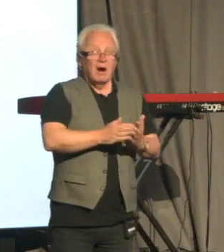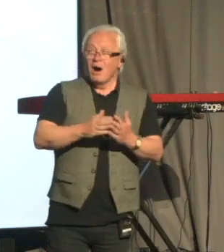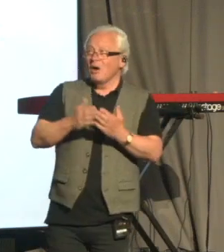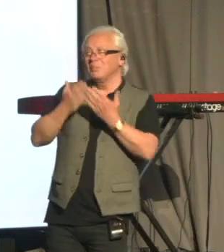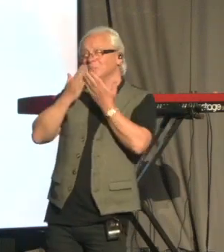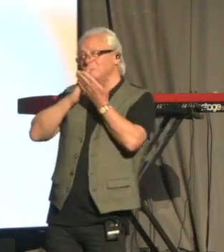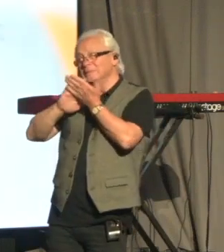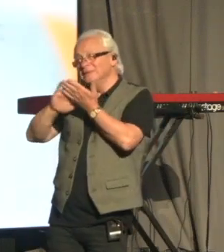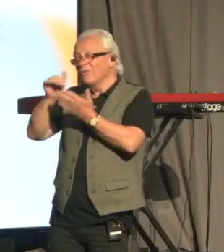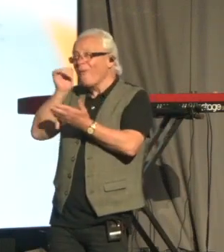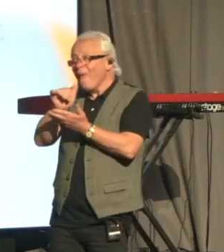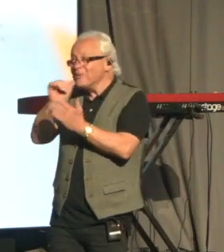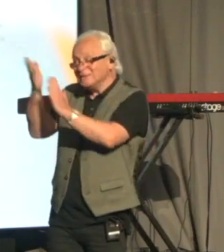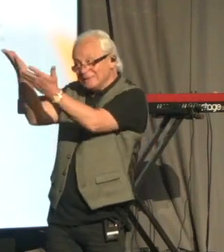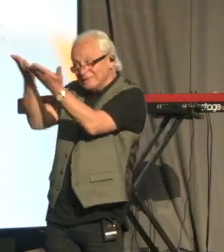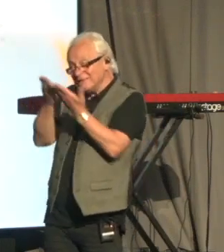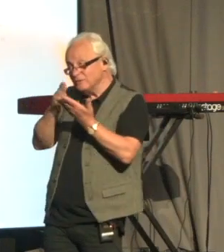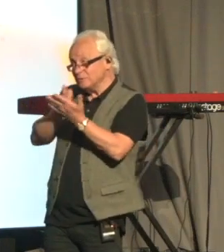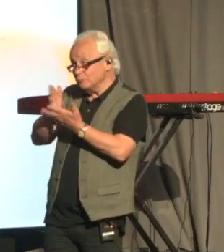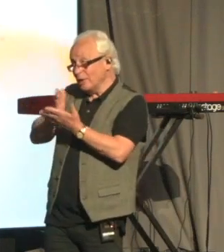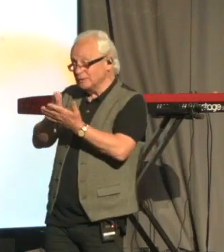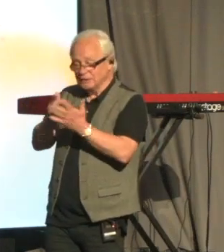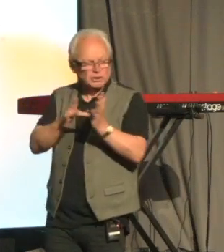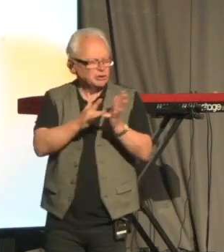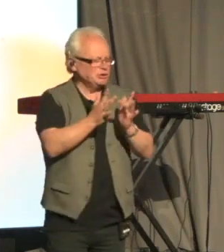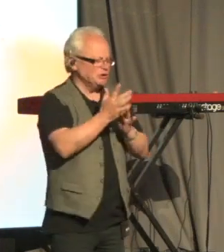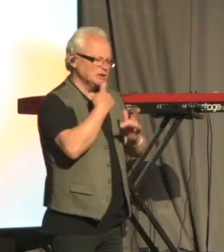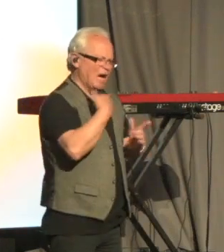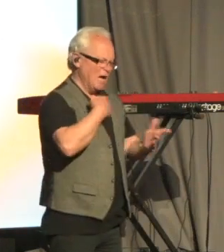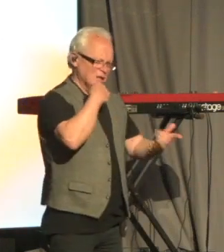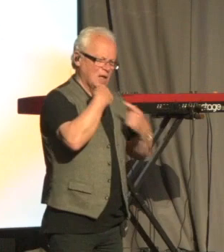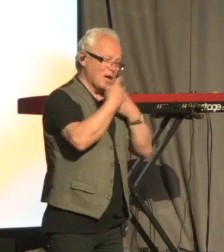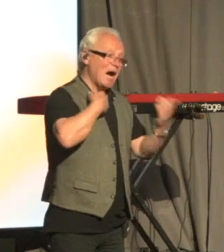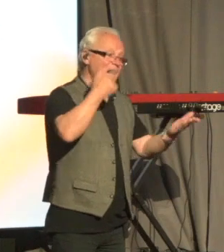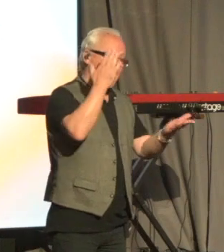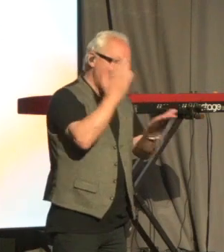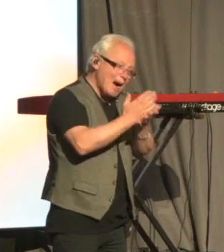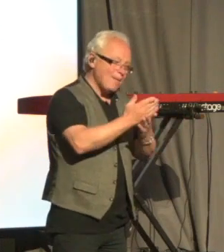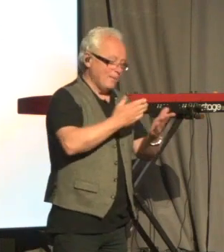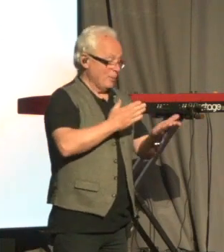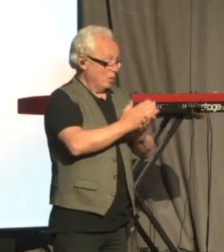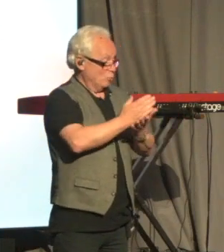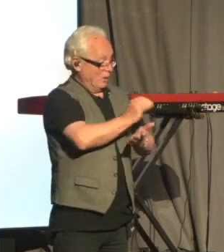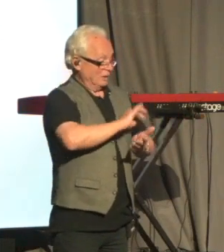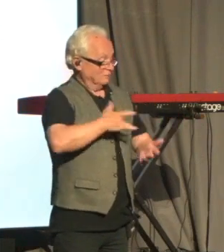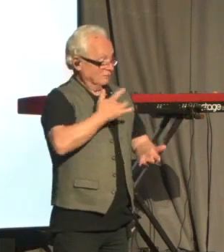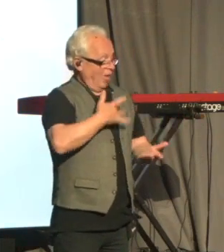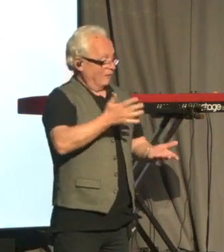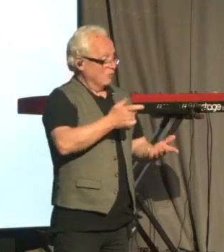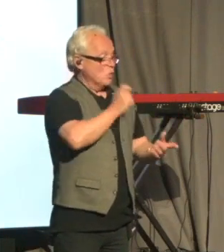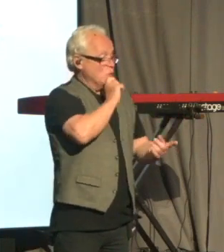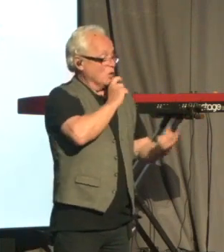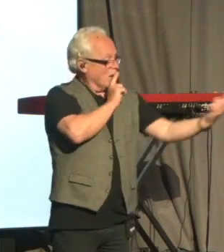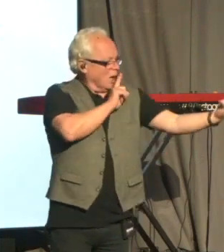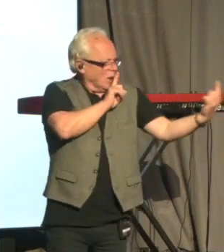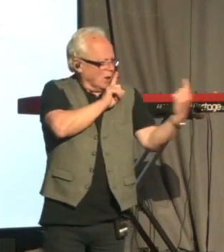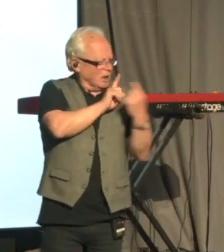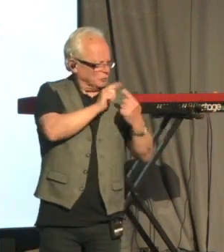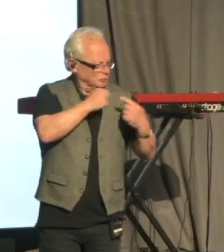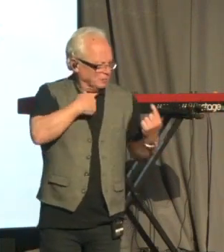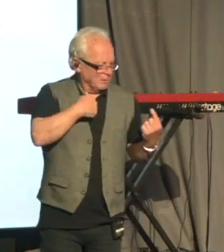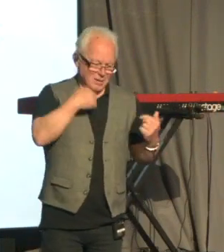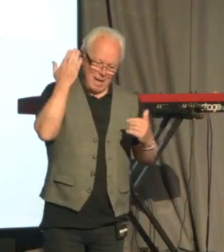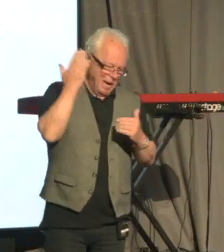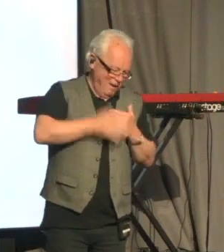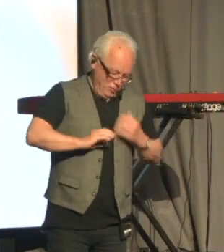this bread. Then Jesus declared, I am the bread of life. Whoever comes to me will never